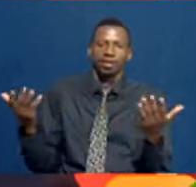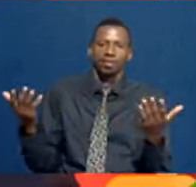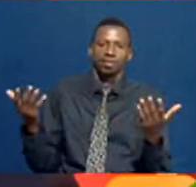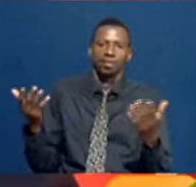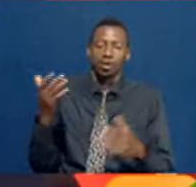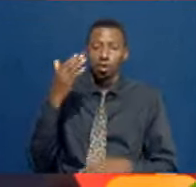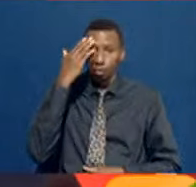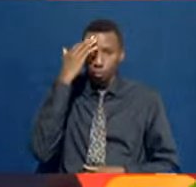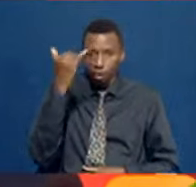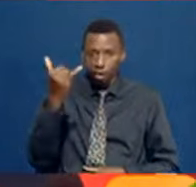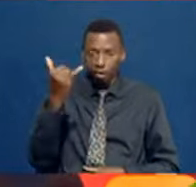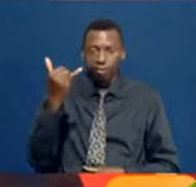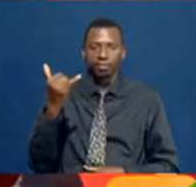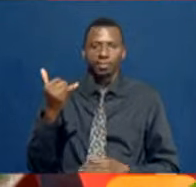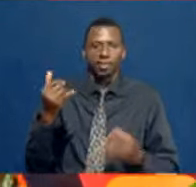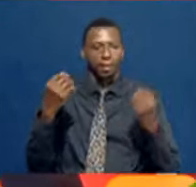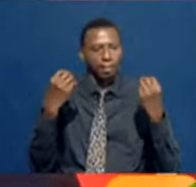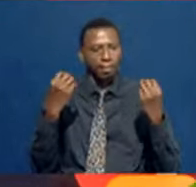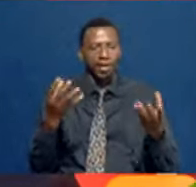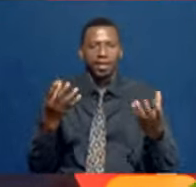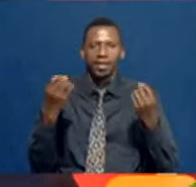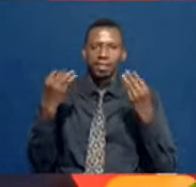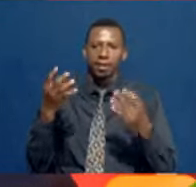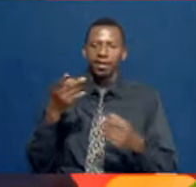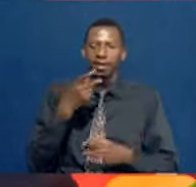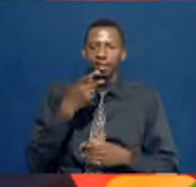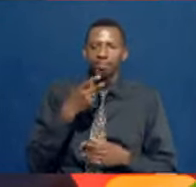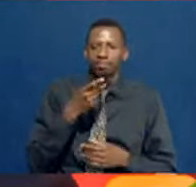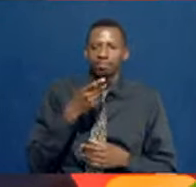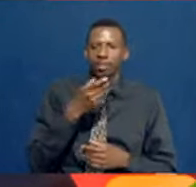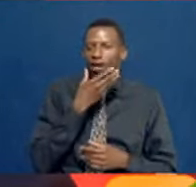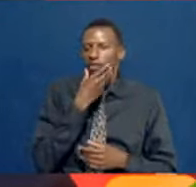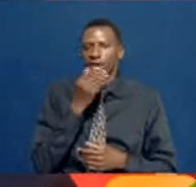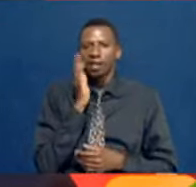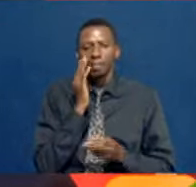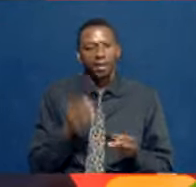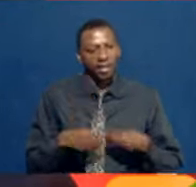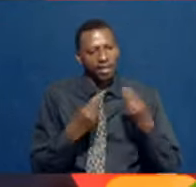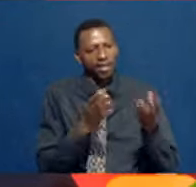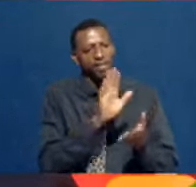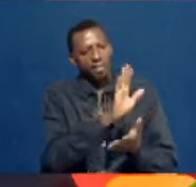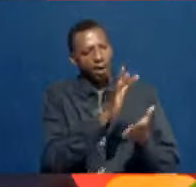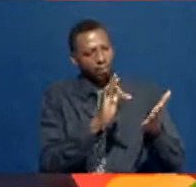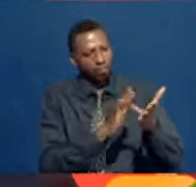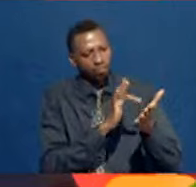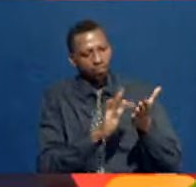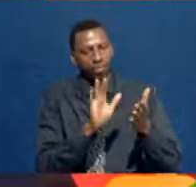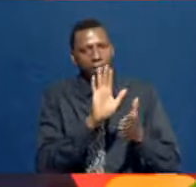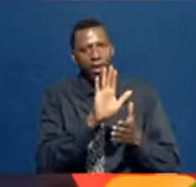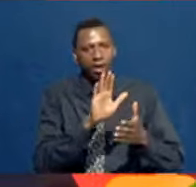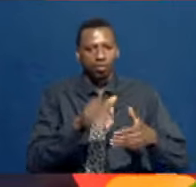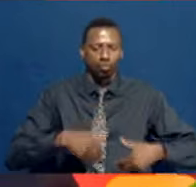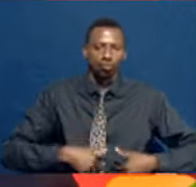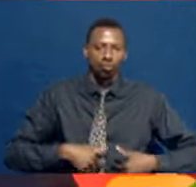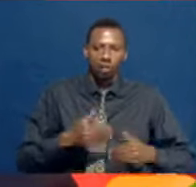because many parents have issued their gadgets to their teenagers. So they'll be doing that